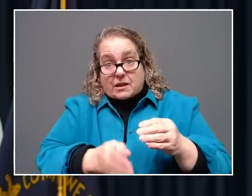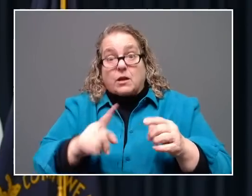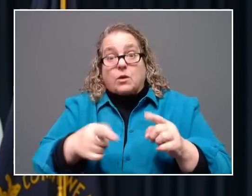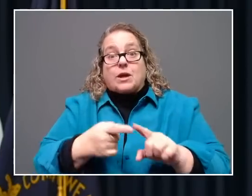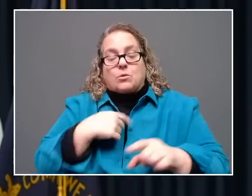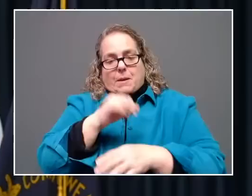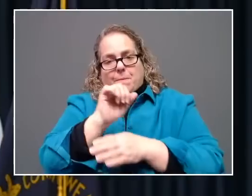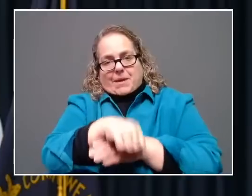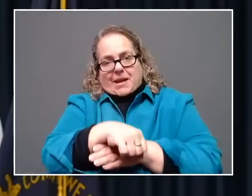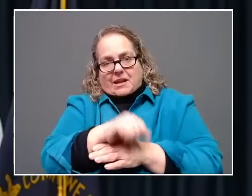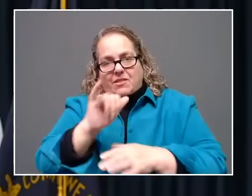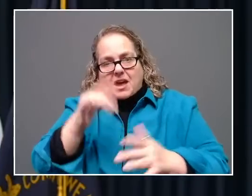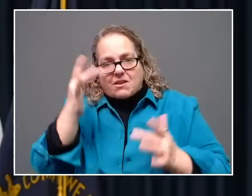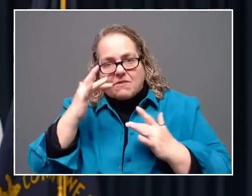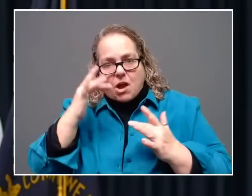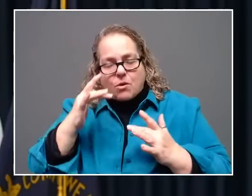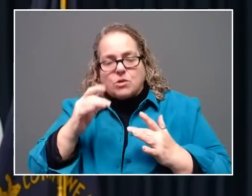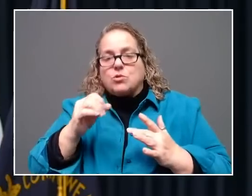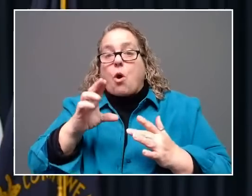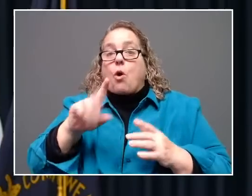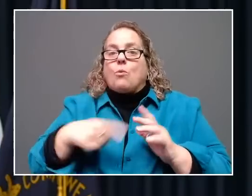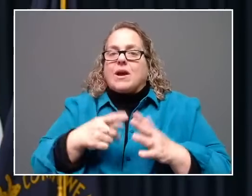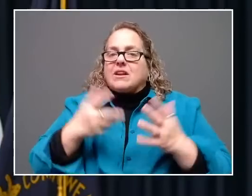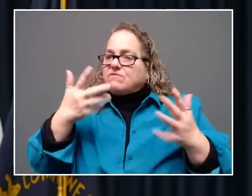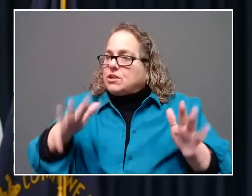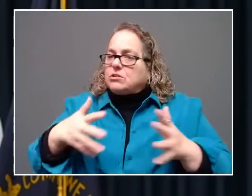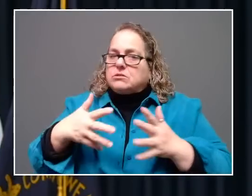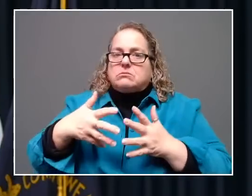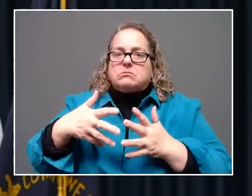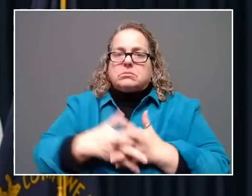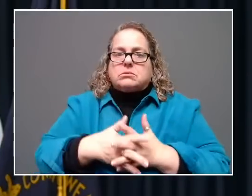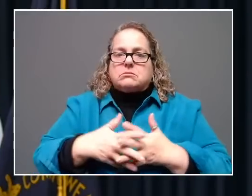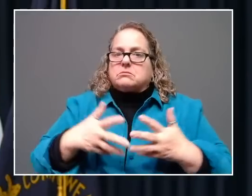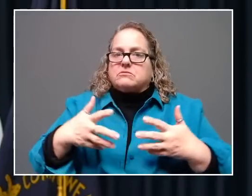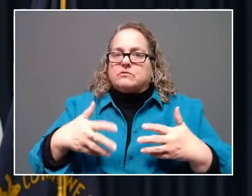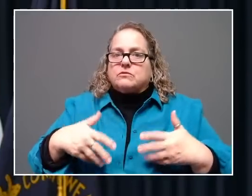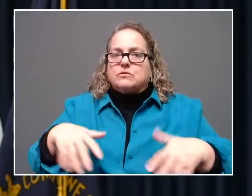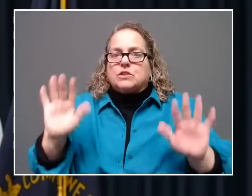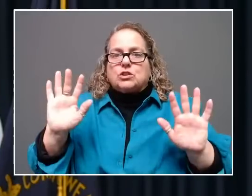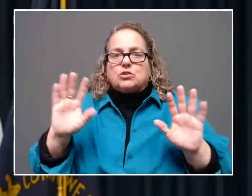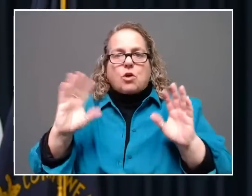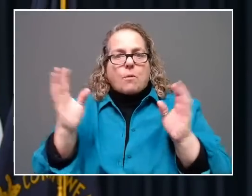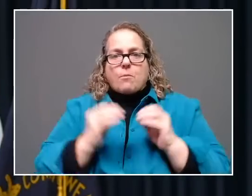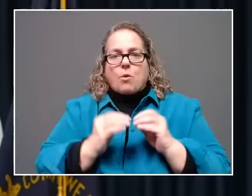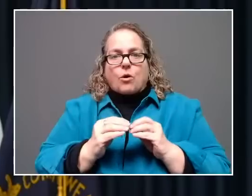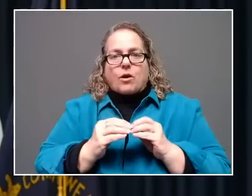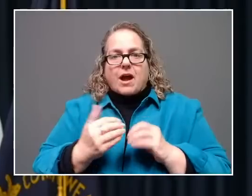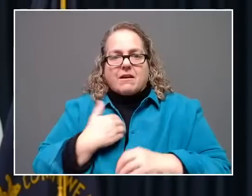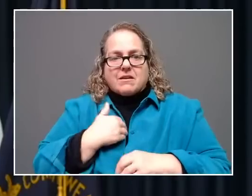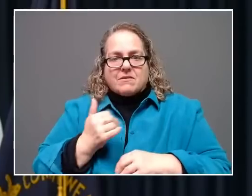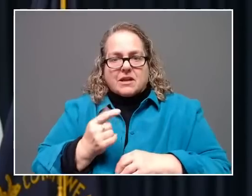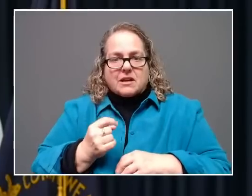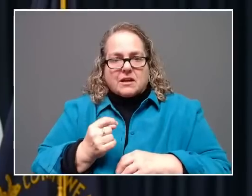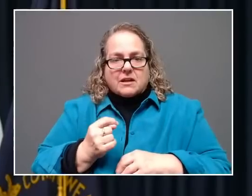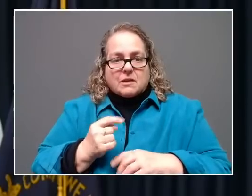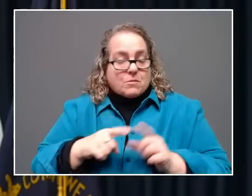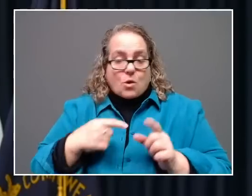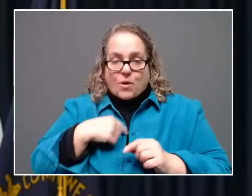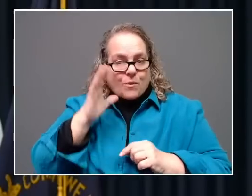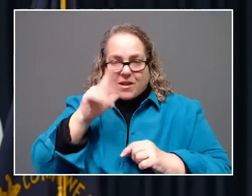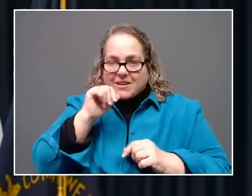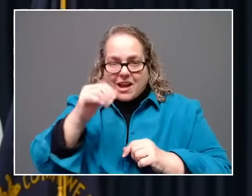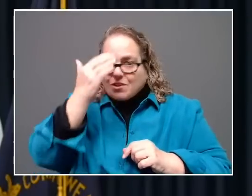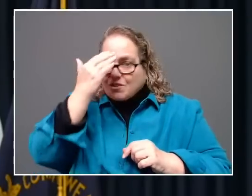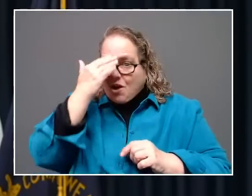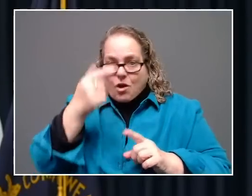And we'll only know that's happened probably weeks to a month after it's happened. But we are wiser,